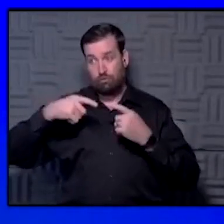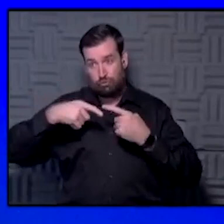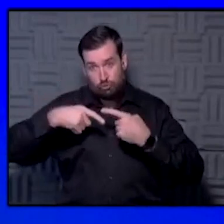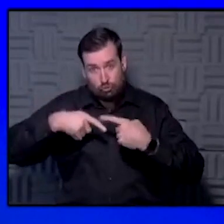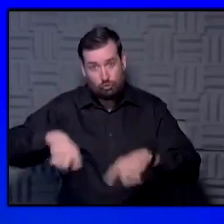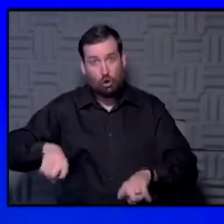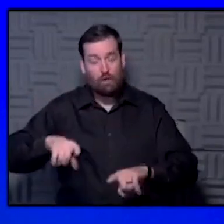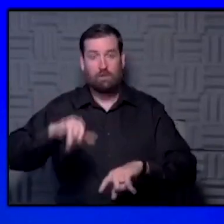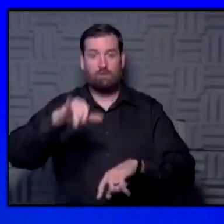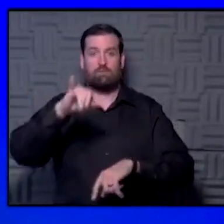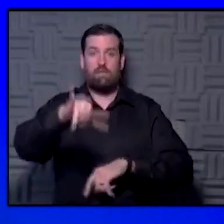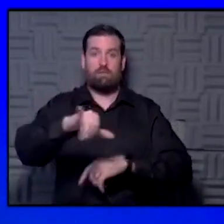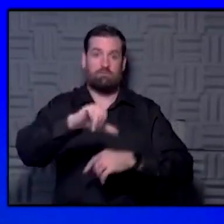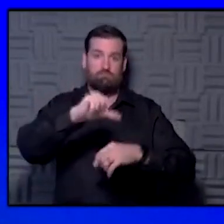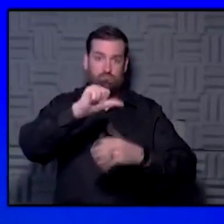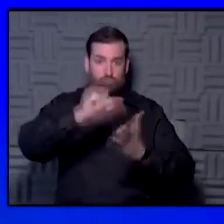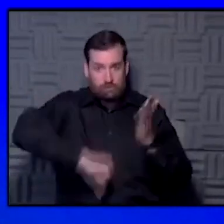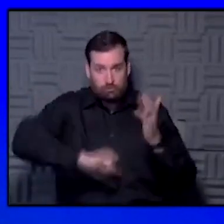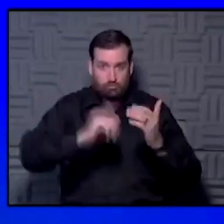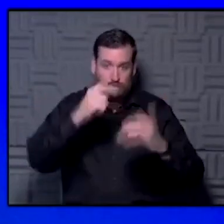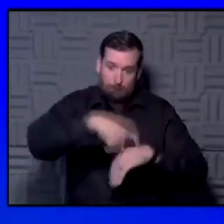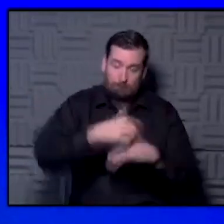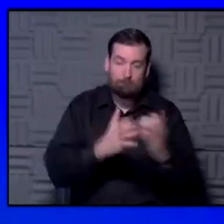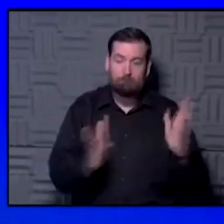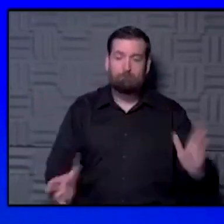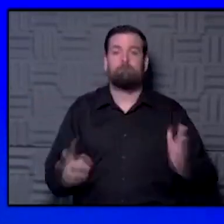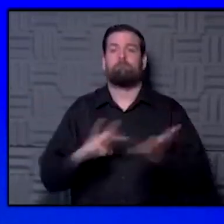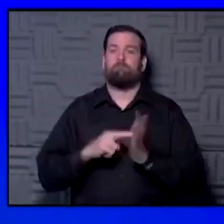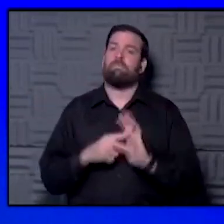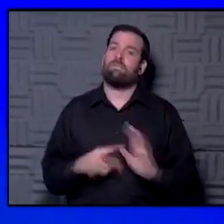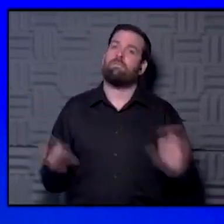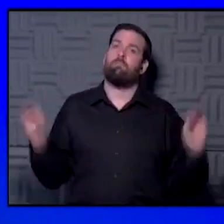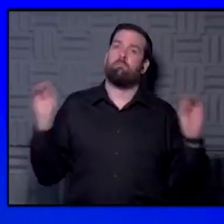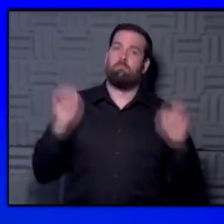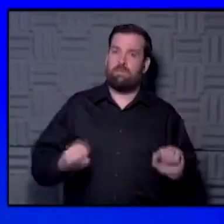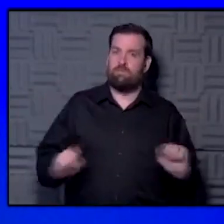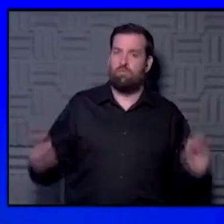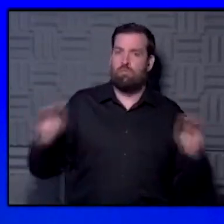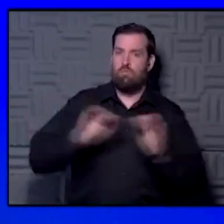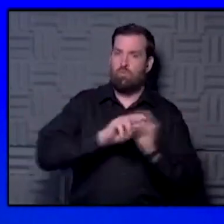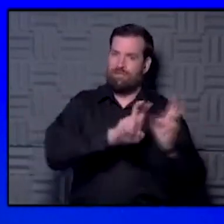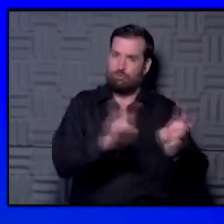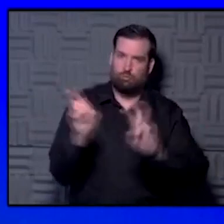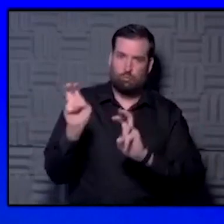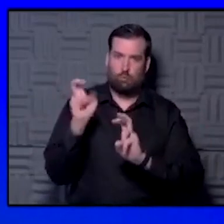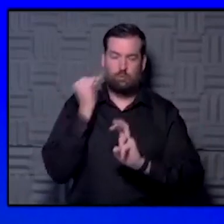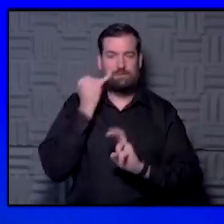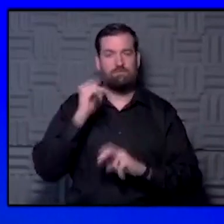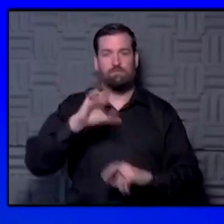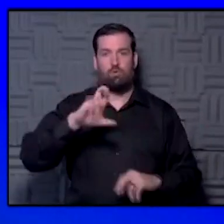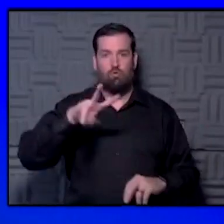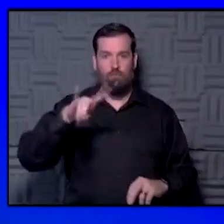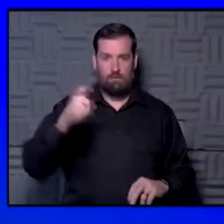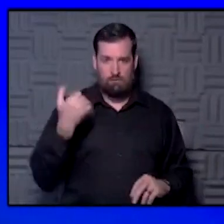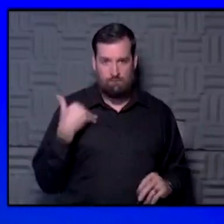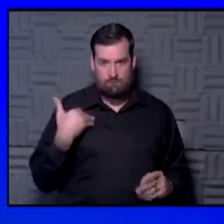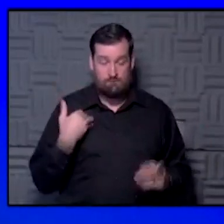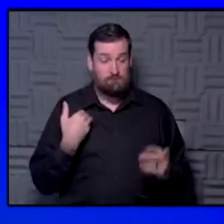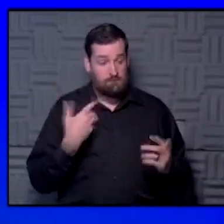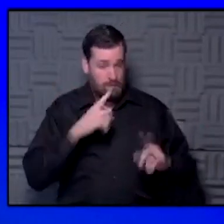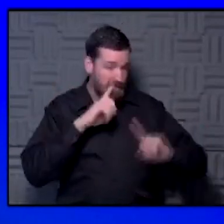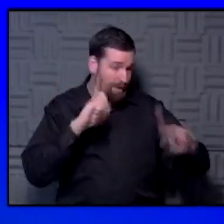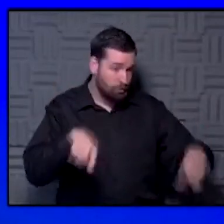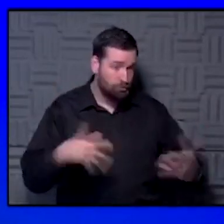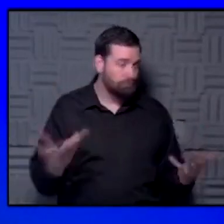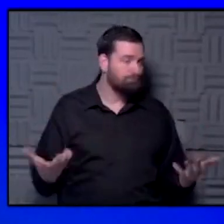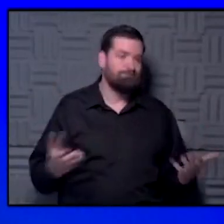peri-procedural time frame, you have a higher risk of complications if you are positive for COVID. To answer your question very well, we don't